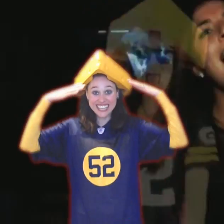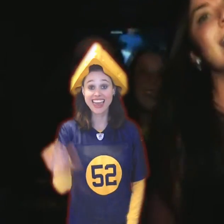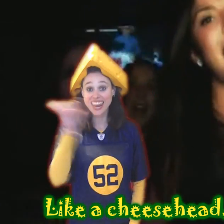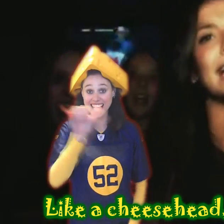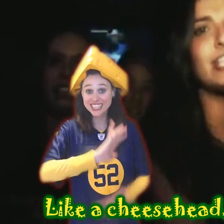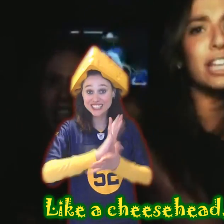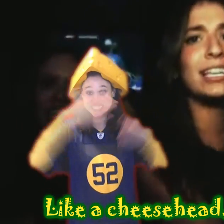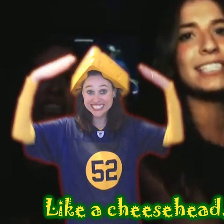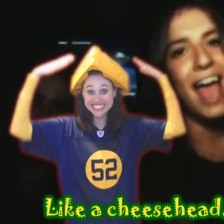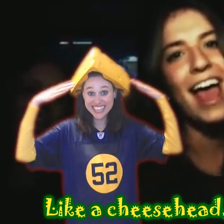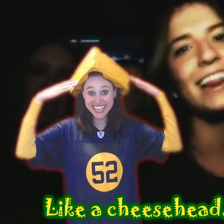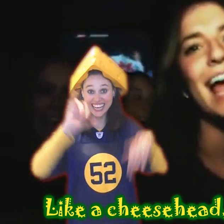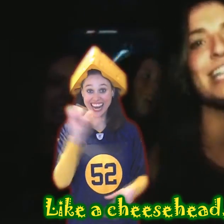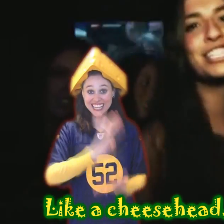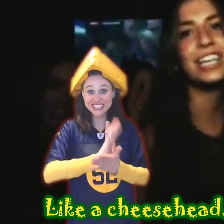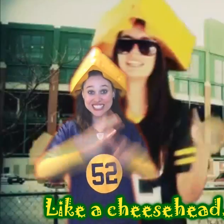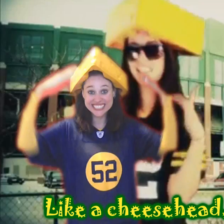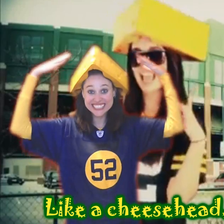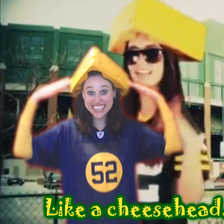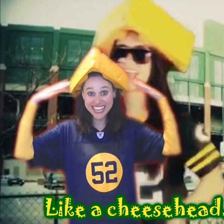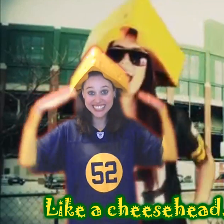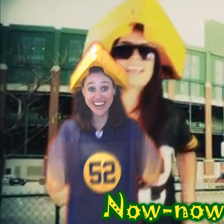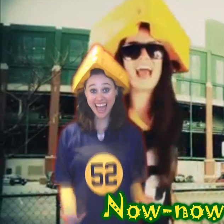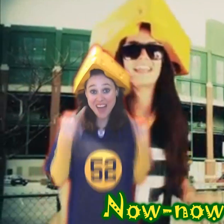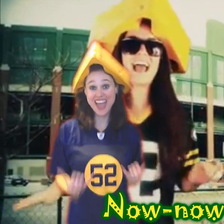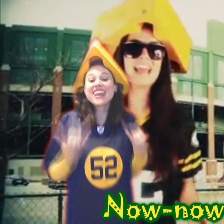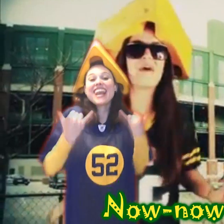cheesehead. Like a cheesehead, like a cheesehead.